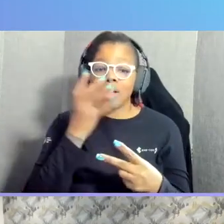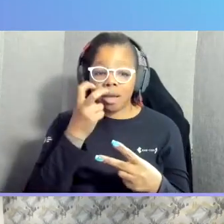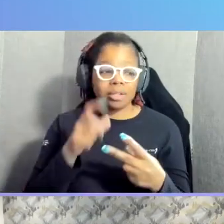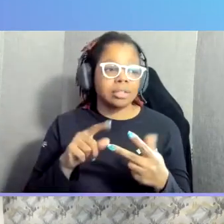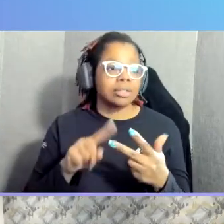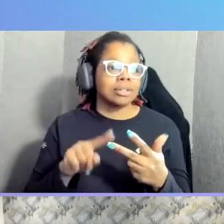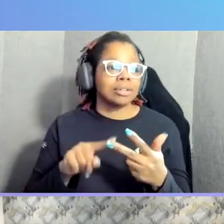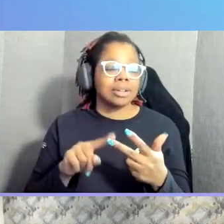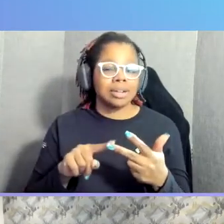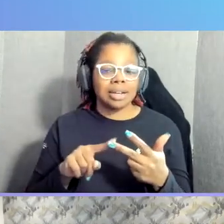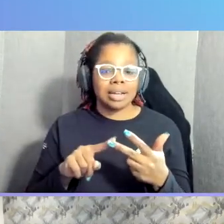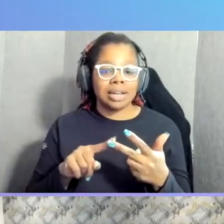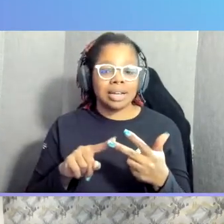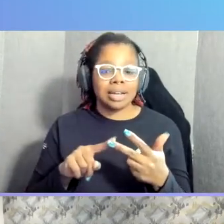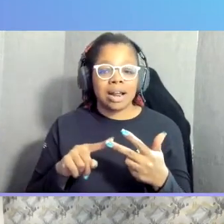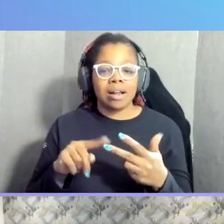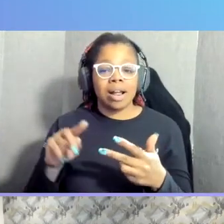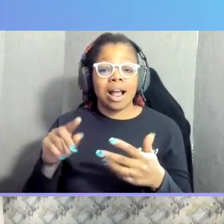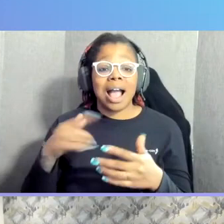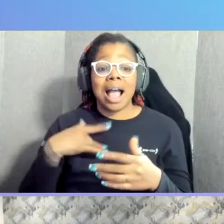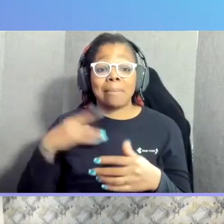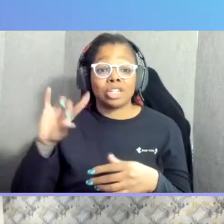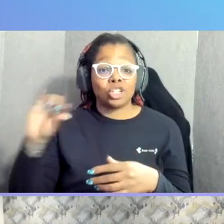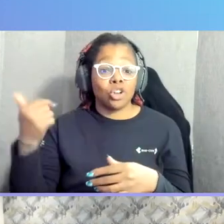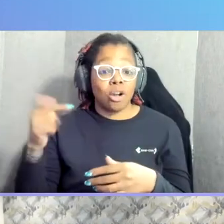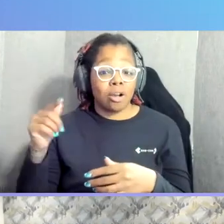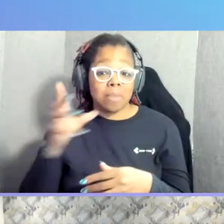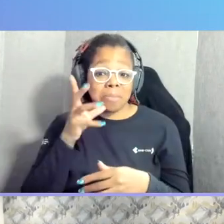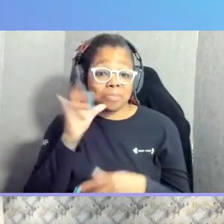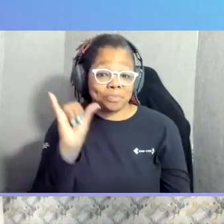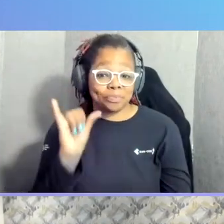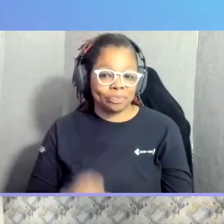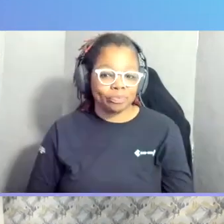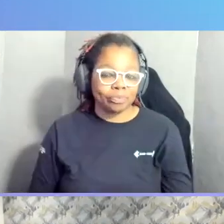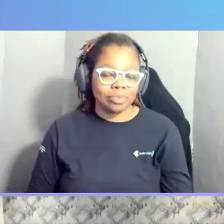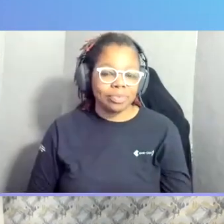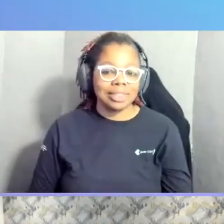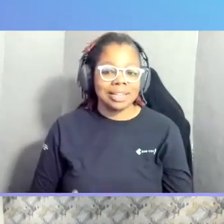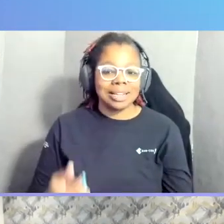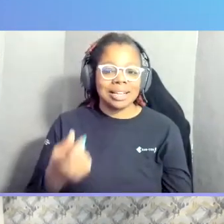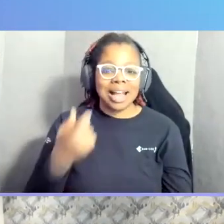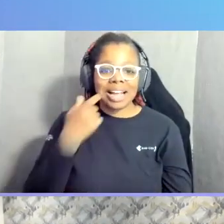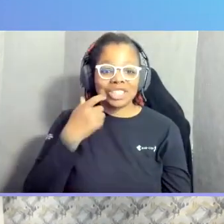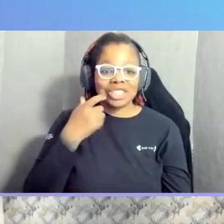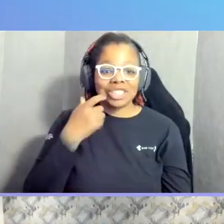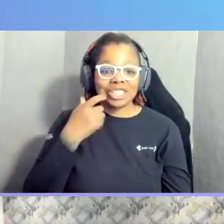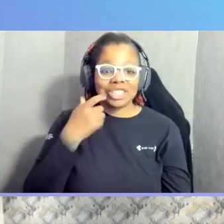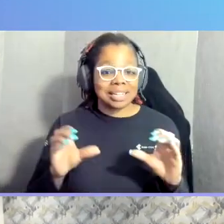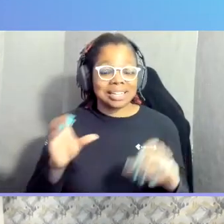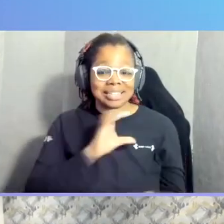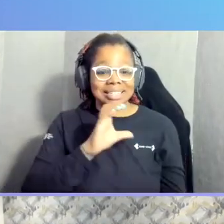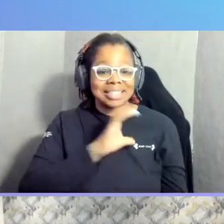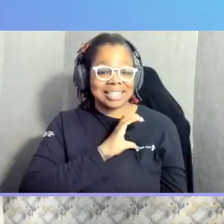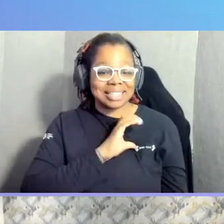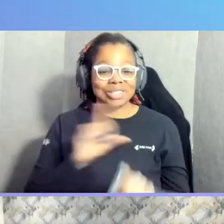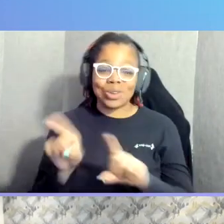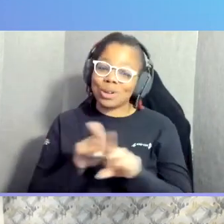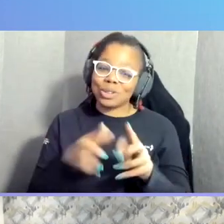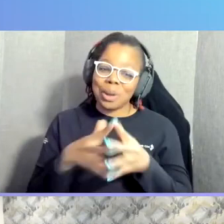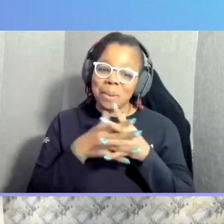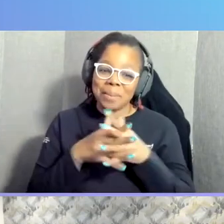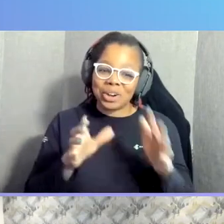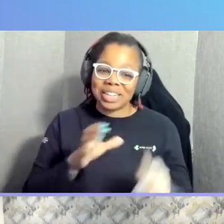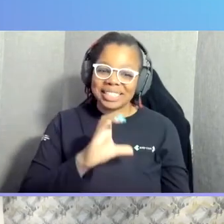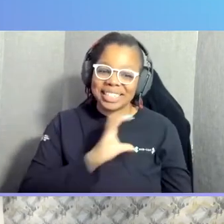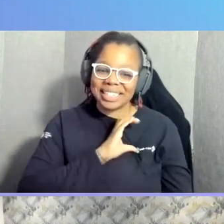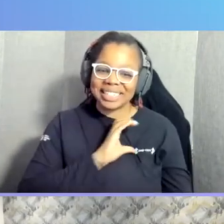I'm vegan, and I am a dog mom. And I just got my citizenship. Now I'm also an American citizen.